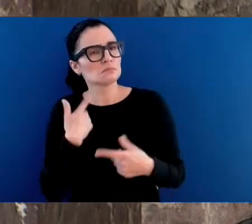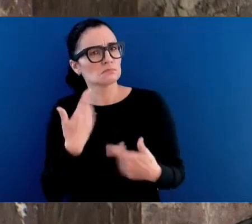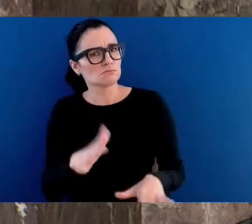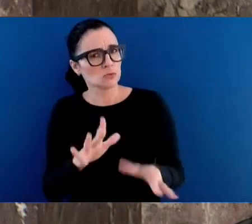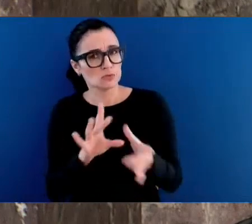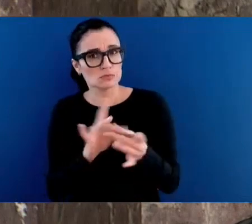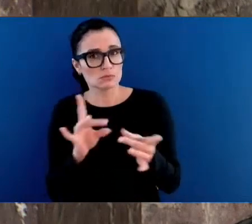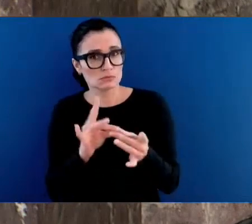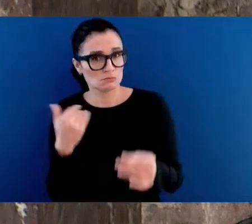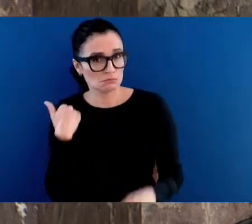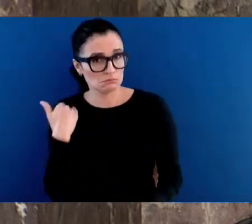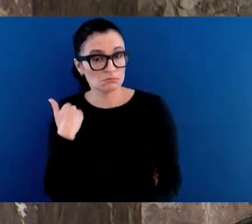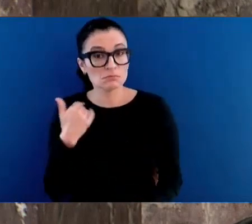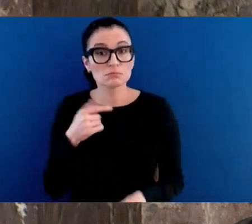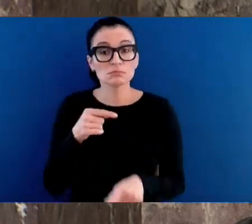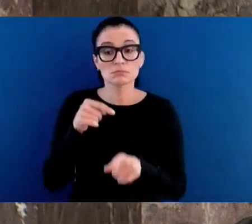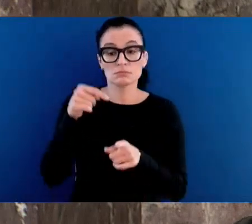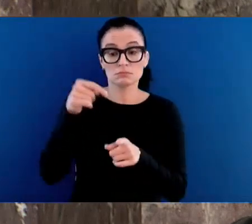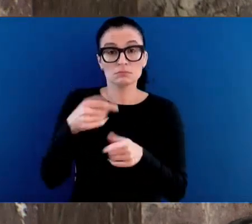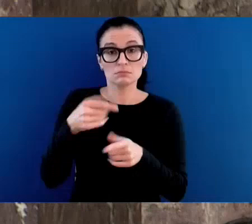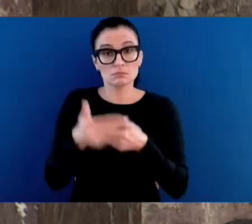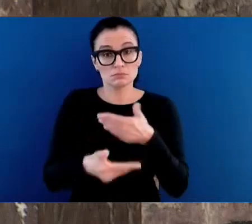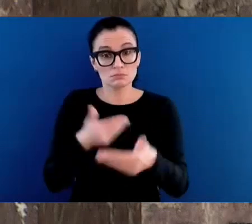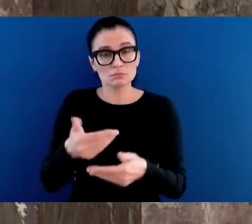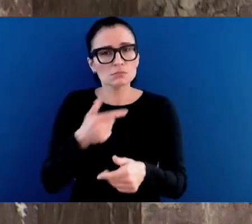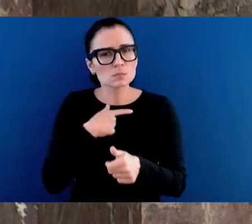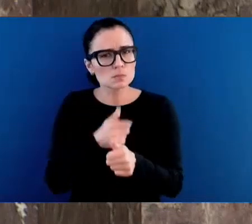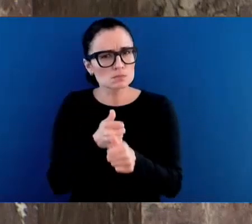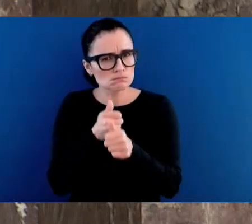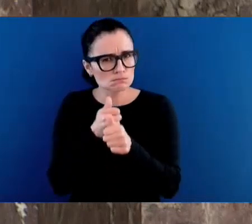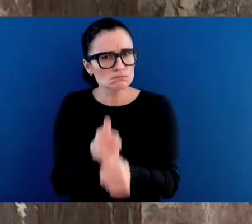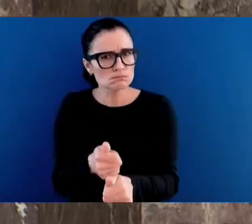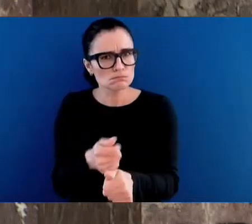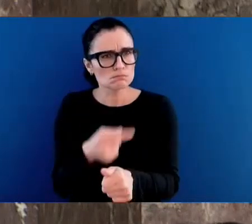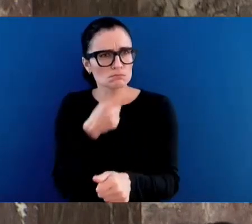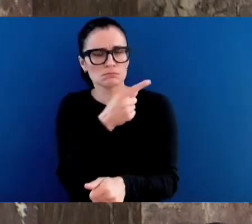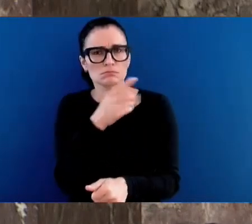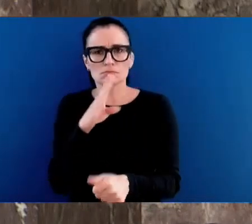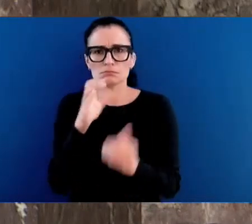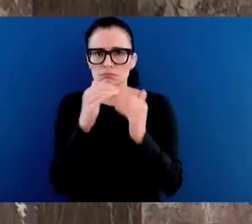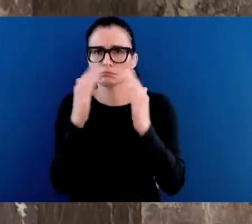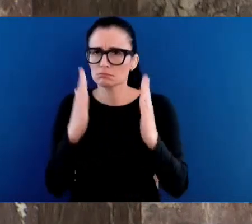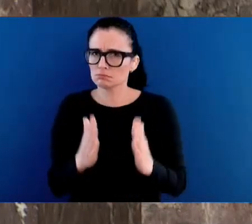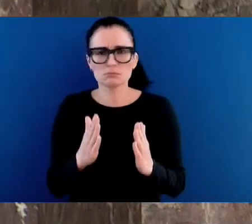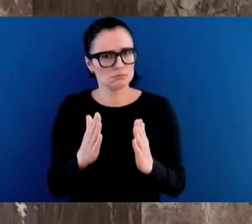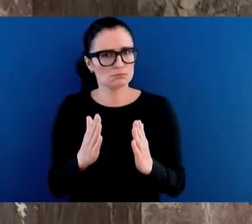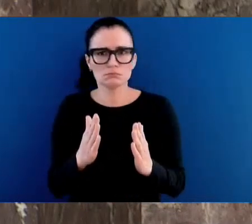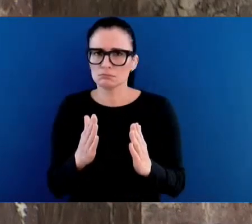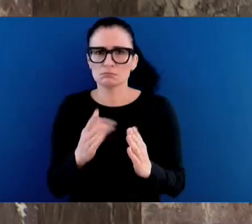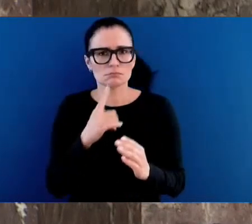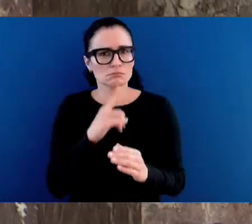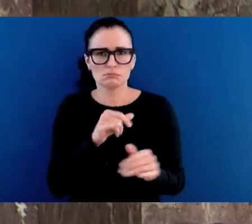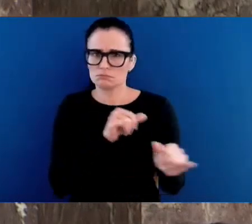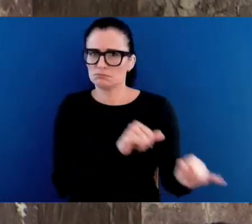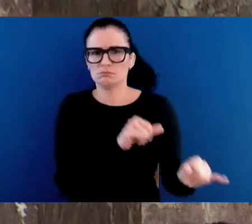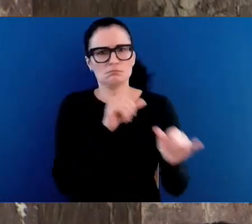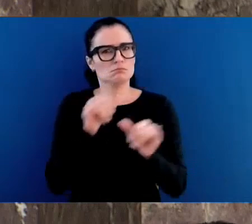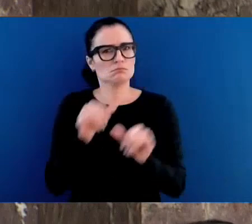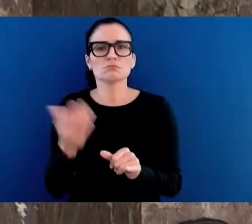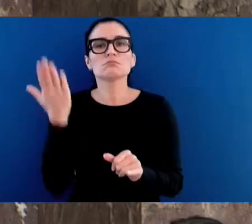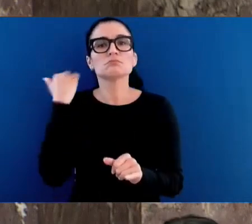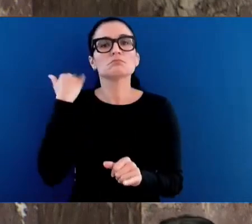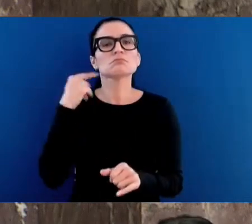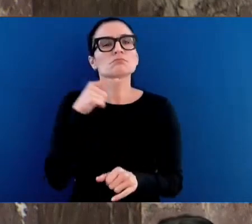similar to the procedures that were in place when he was a member of the BC Liberal Party. There are independent